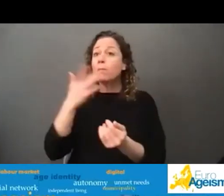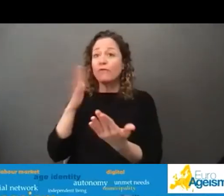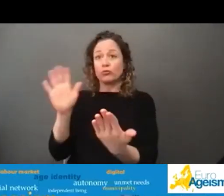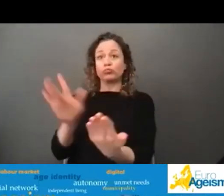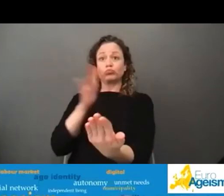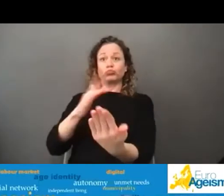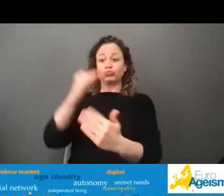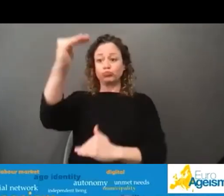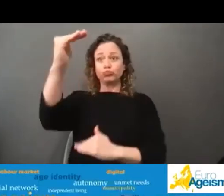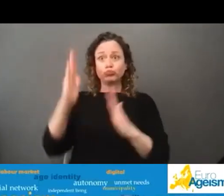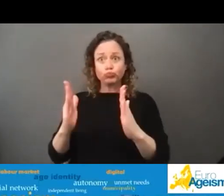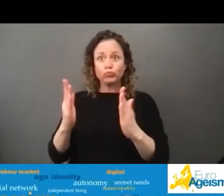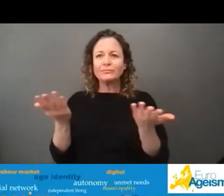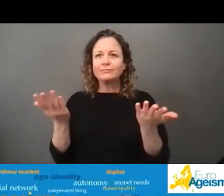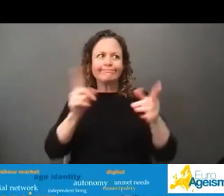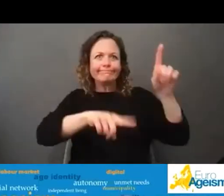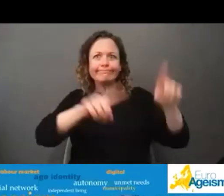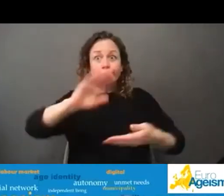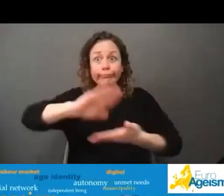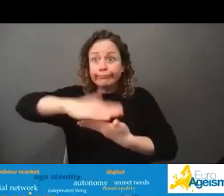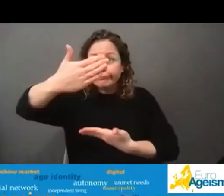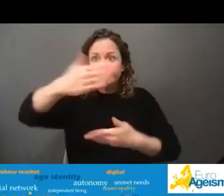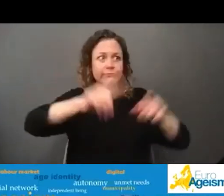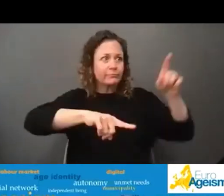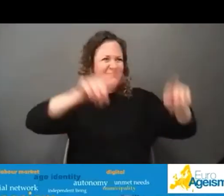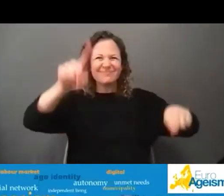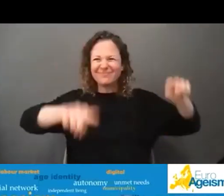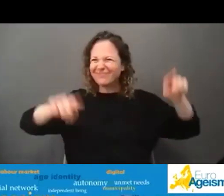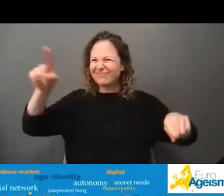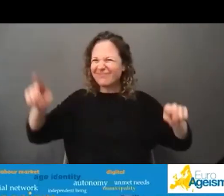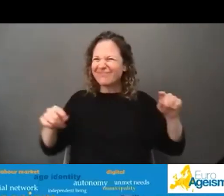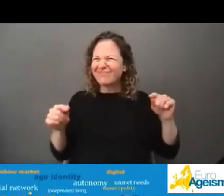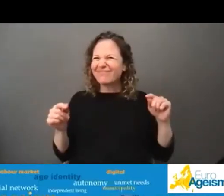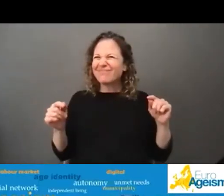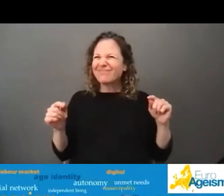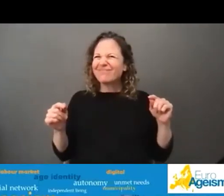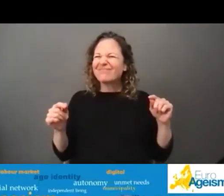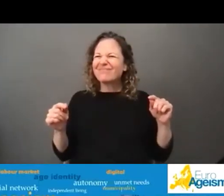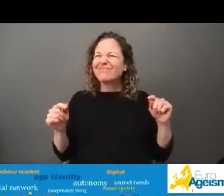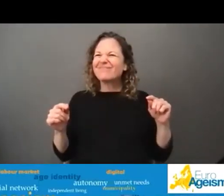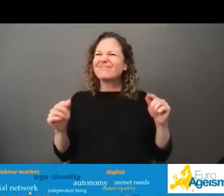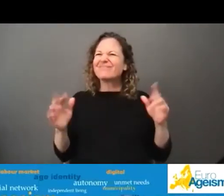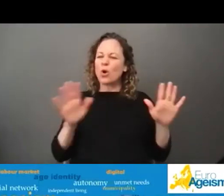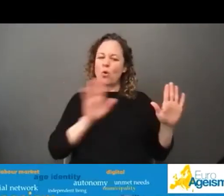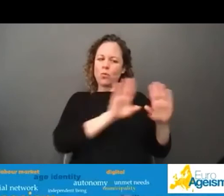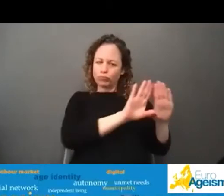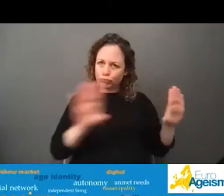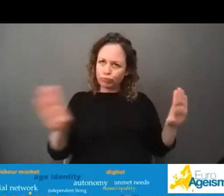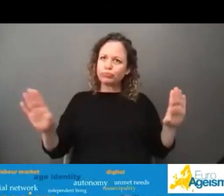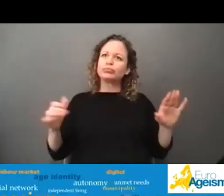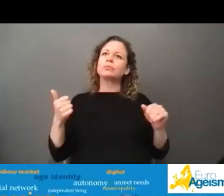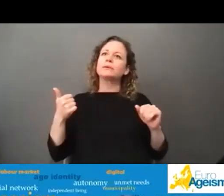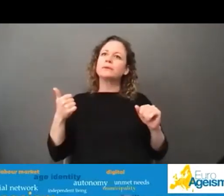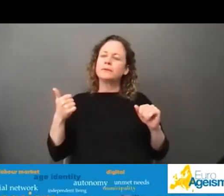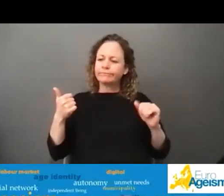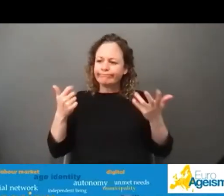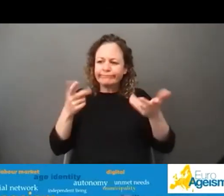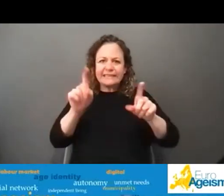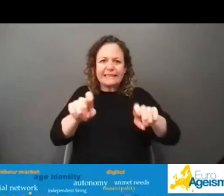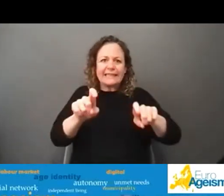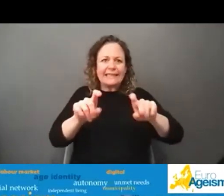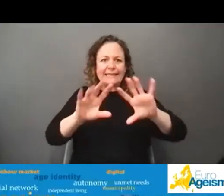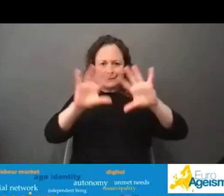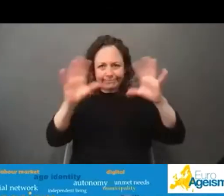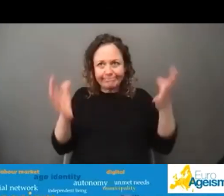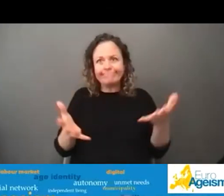those different kind of guiding principles are within within the possibility because of the work that's being